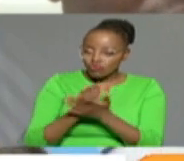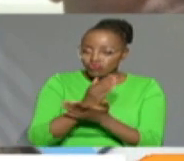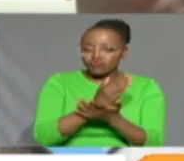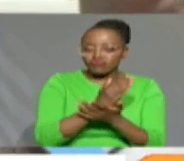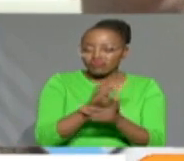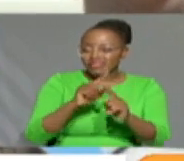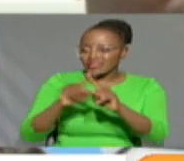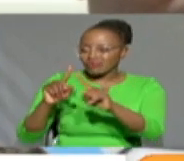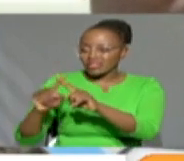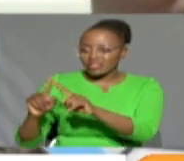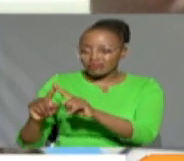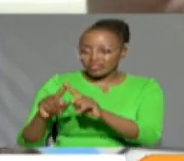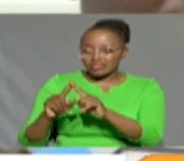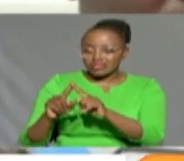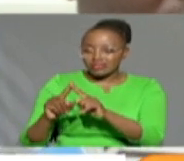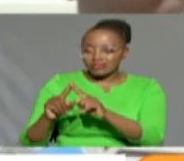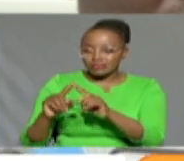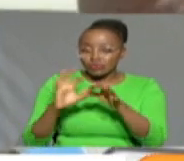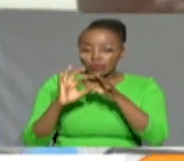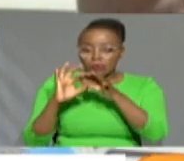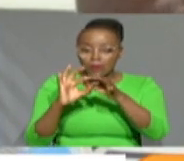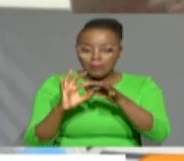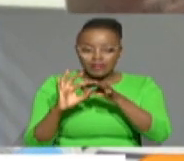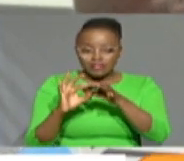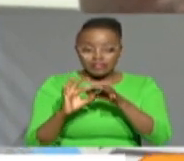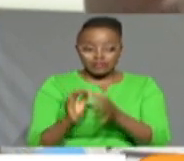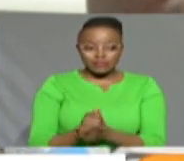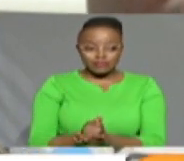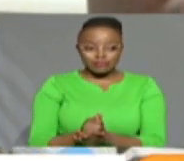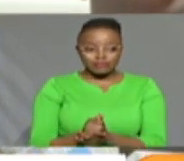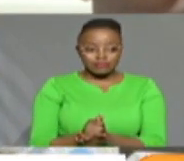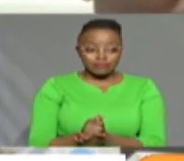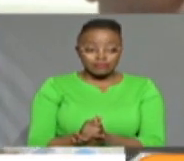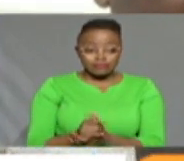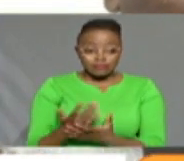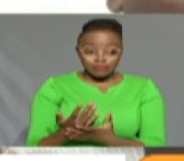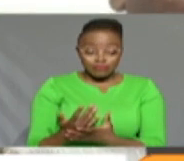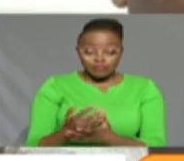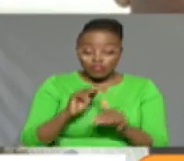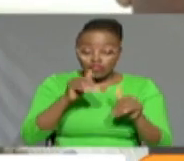respective cooperative. The balance of 74 is for